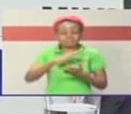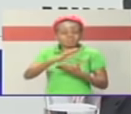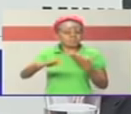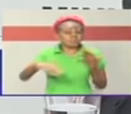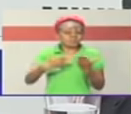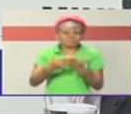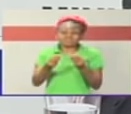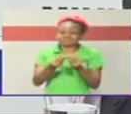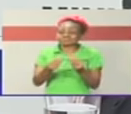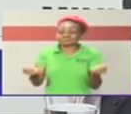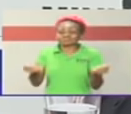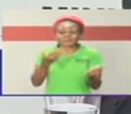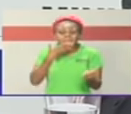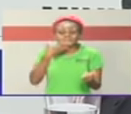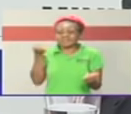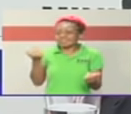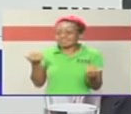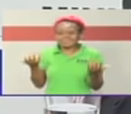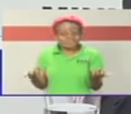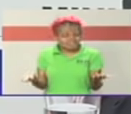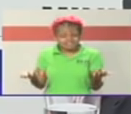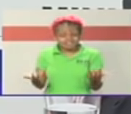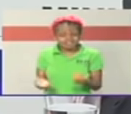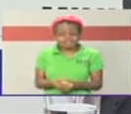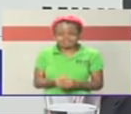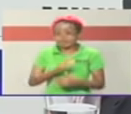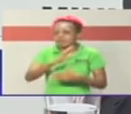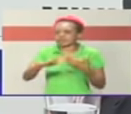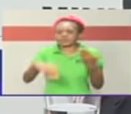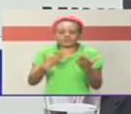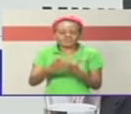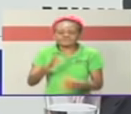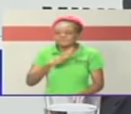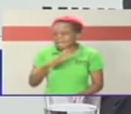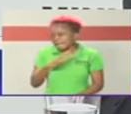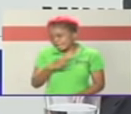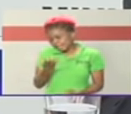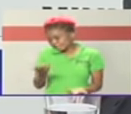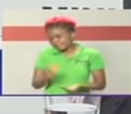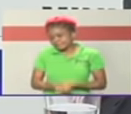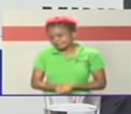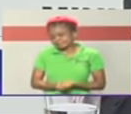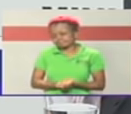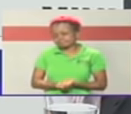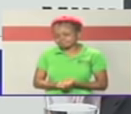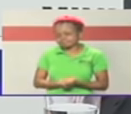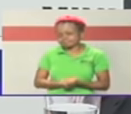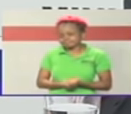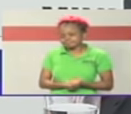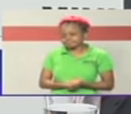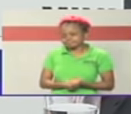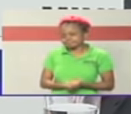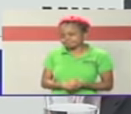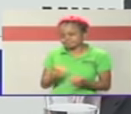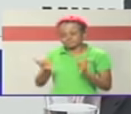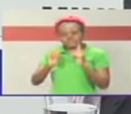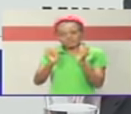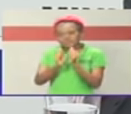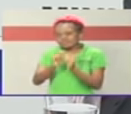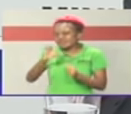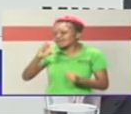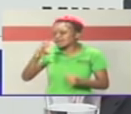and as the CMO said, they are all doing well. In speaking to the CMO again this